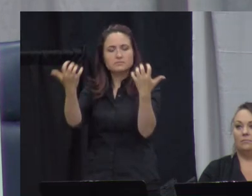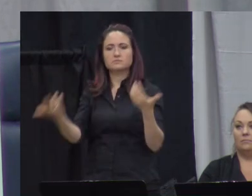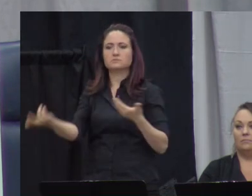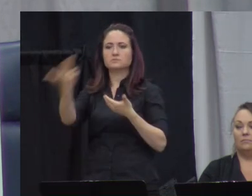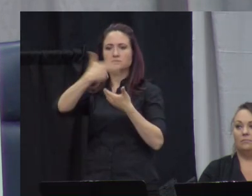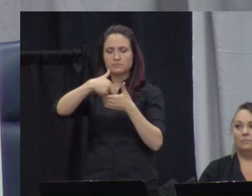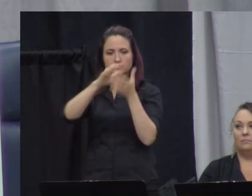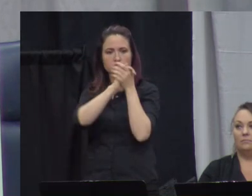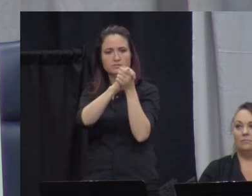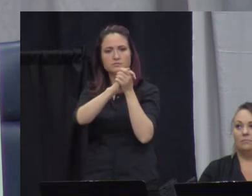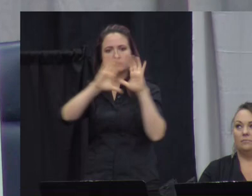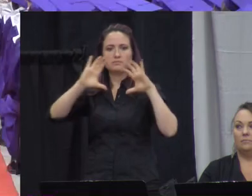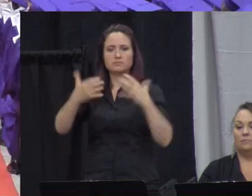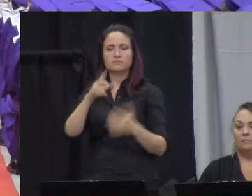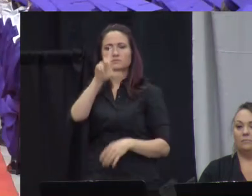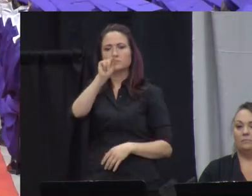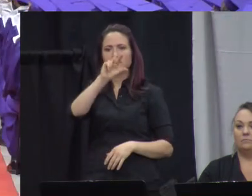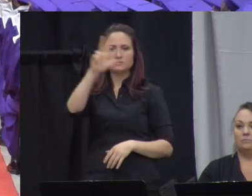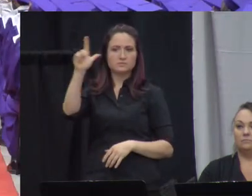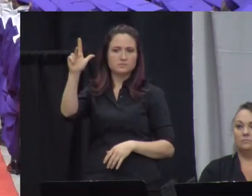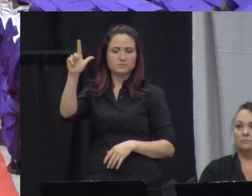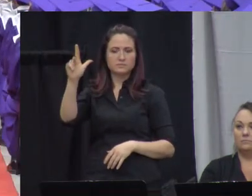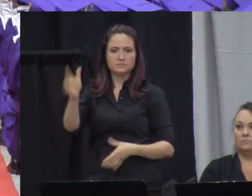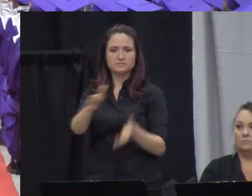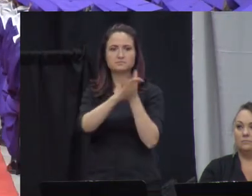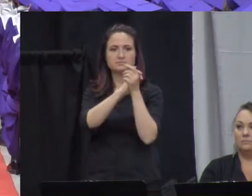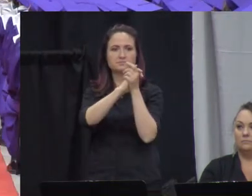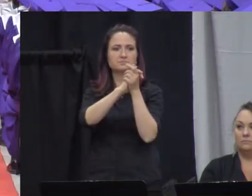of 2023?